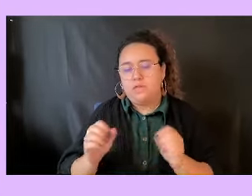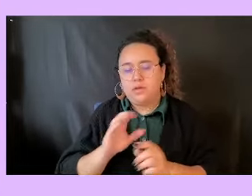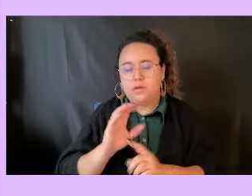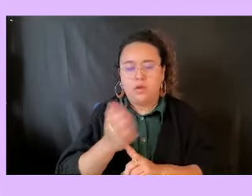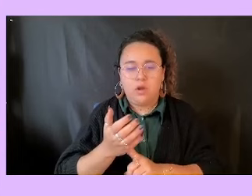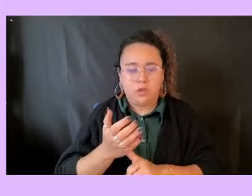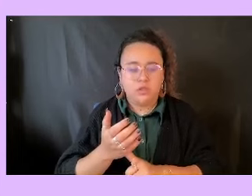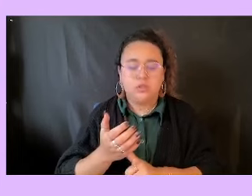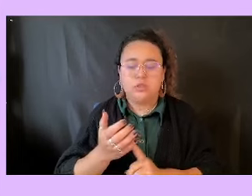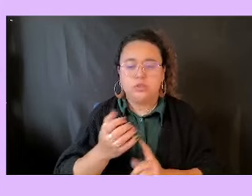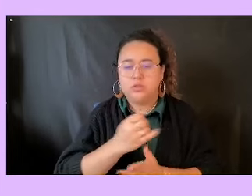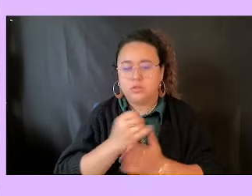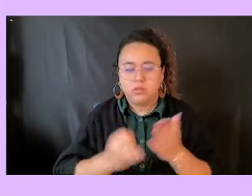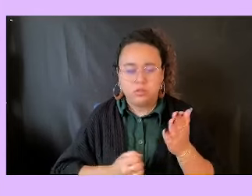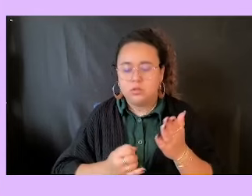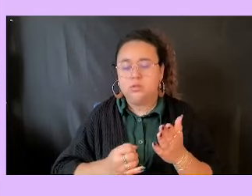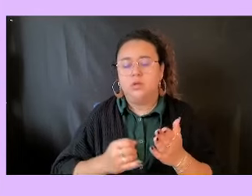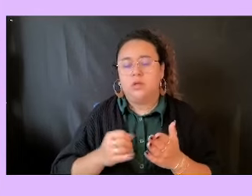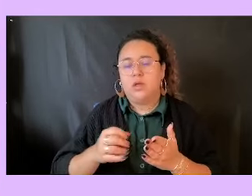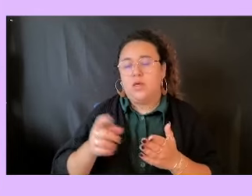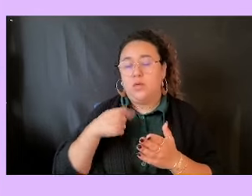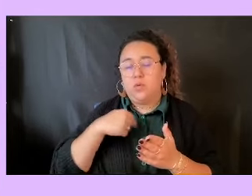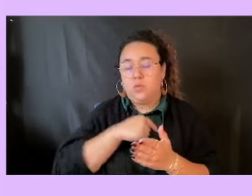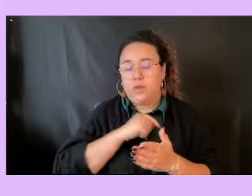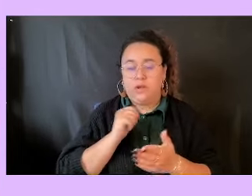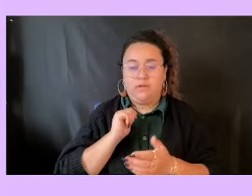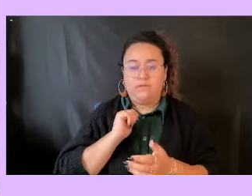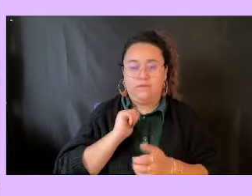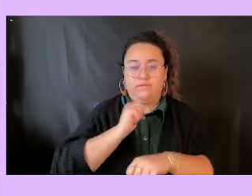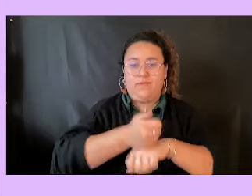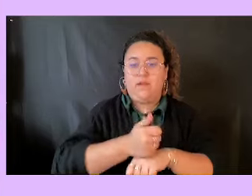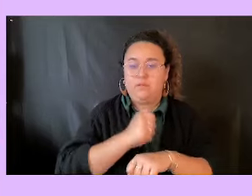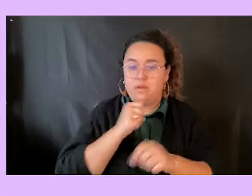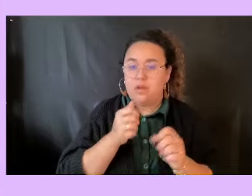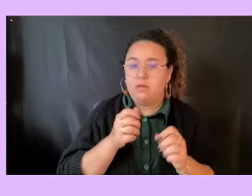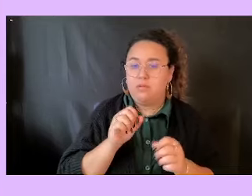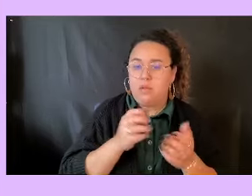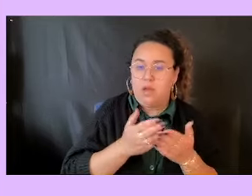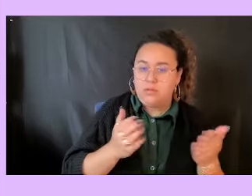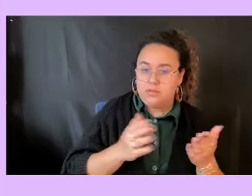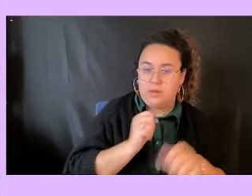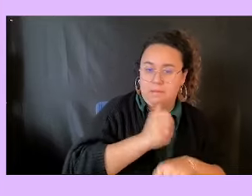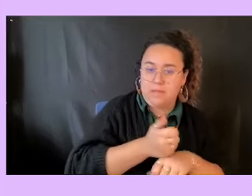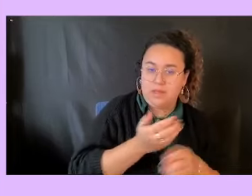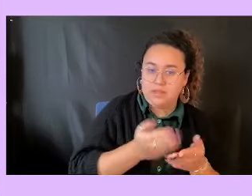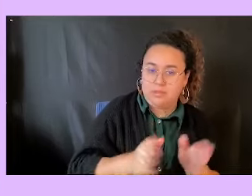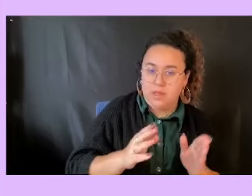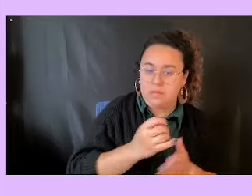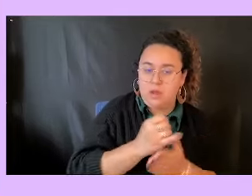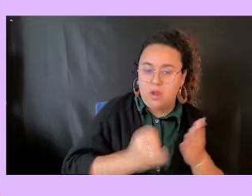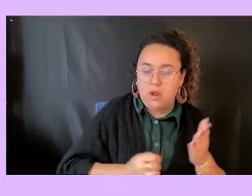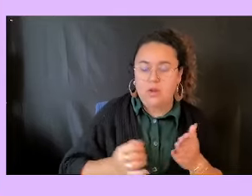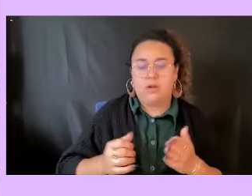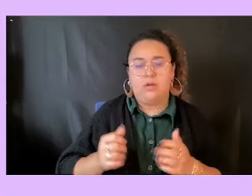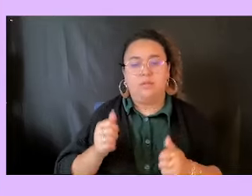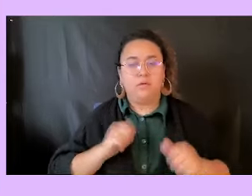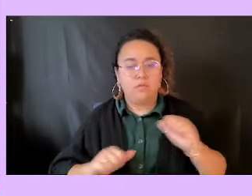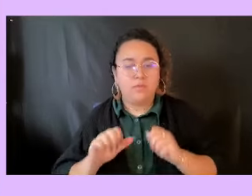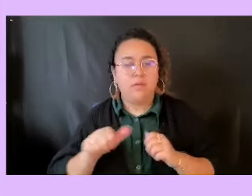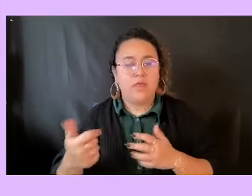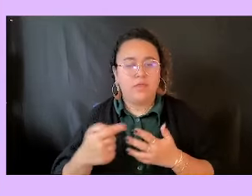excited about, things that aren't just like object-based public art, but performance and all sorts of other things. But that's happening at the same time as like